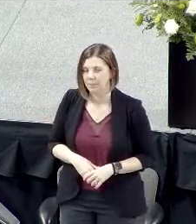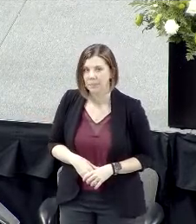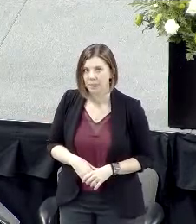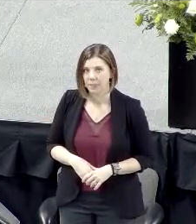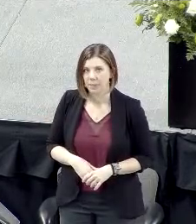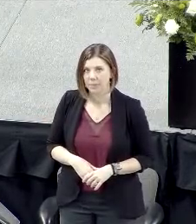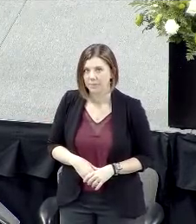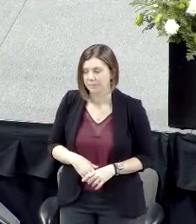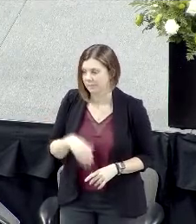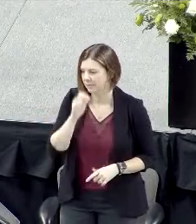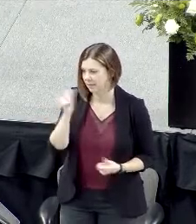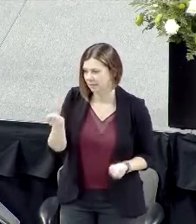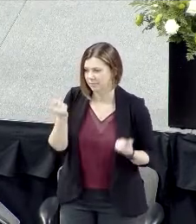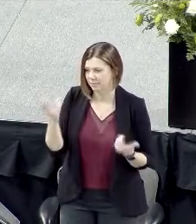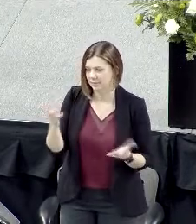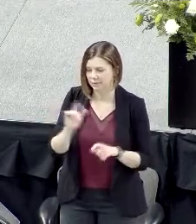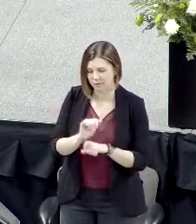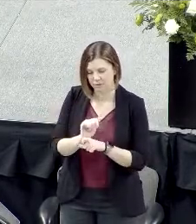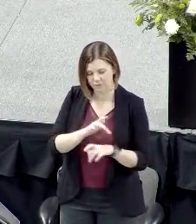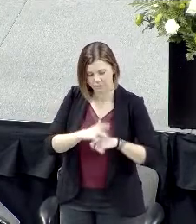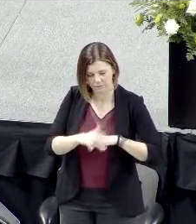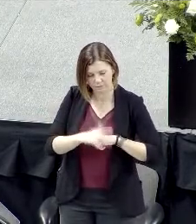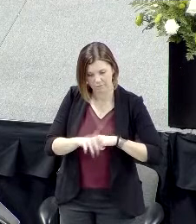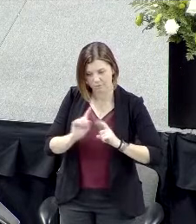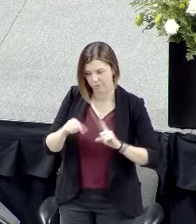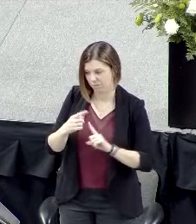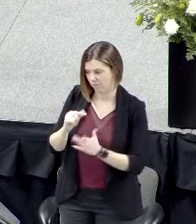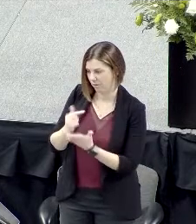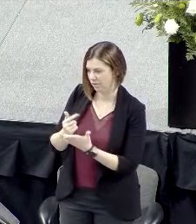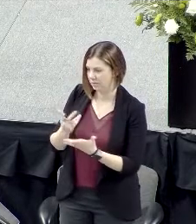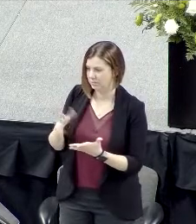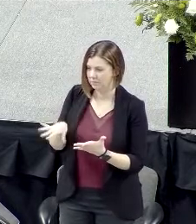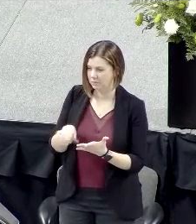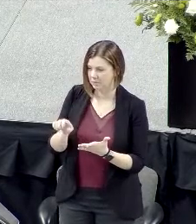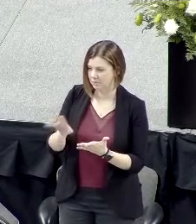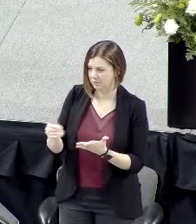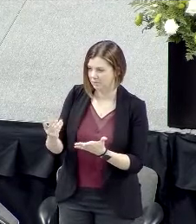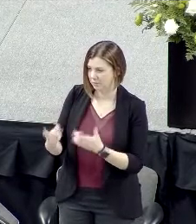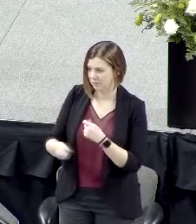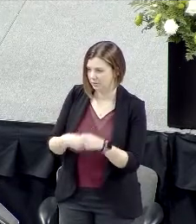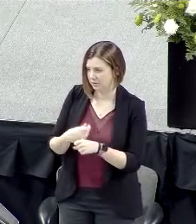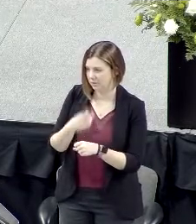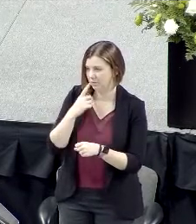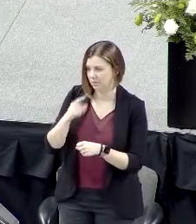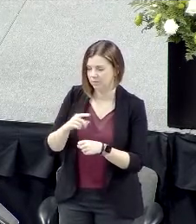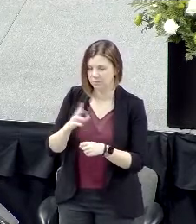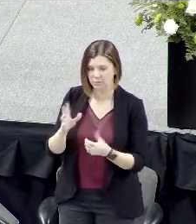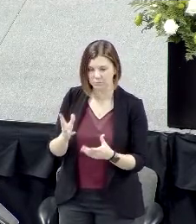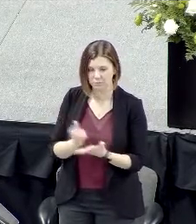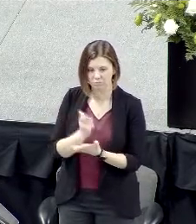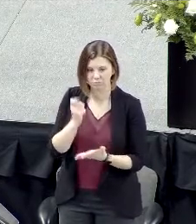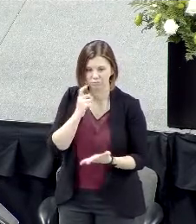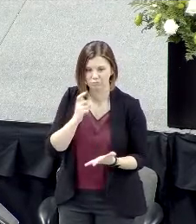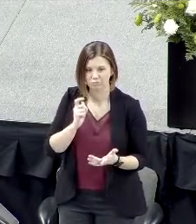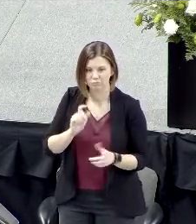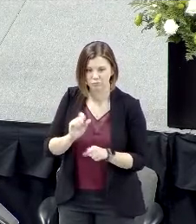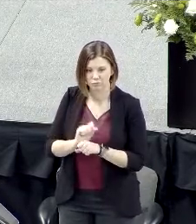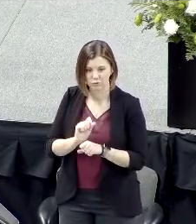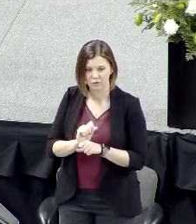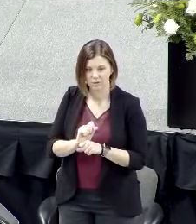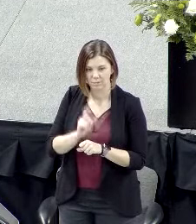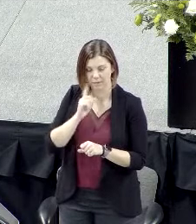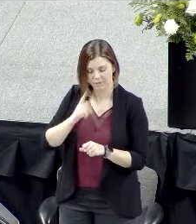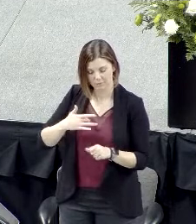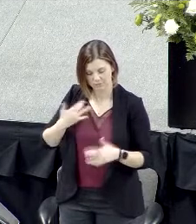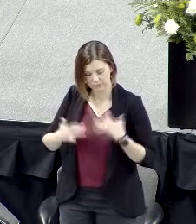and there wasn't many jobs available when I graduated. It took me a couple years to land a job that I was excited about and fit within my